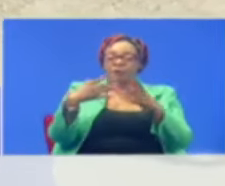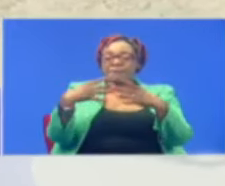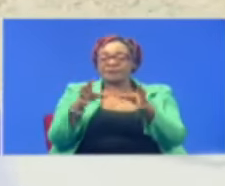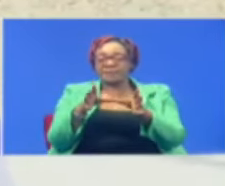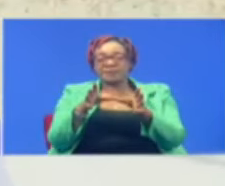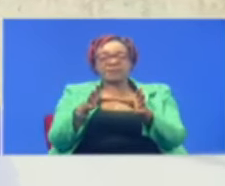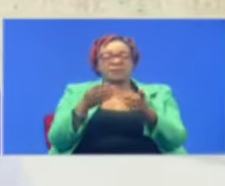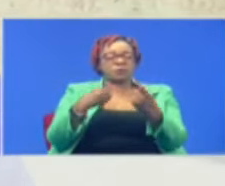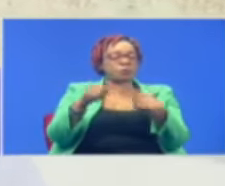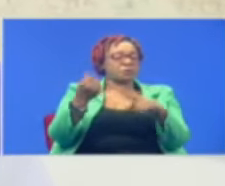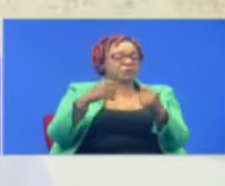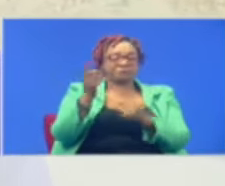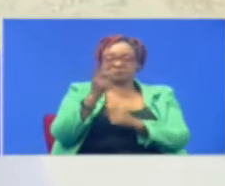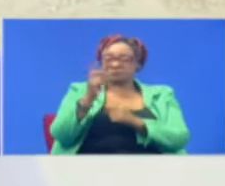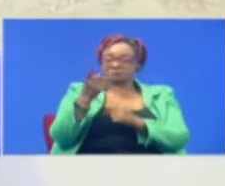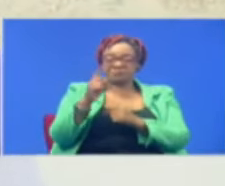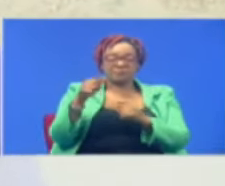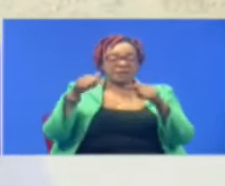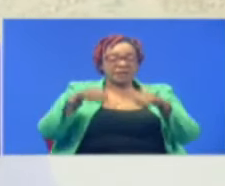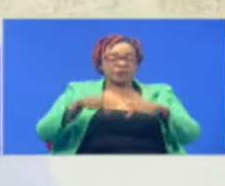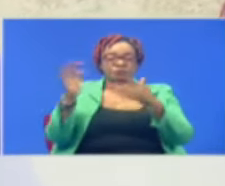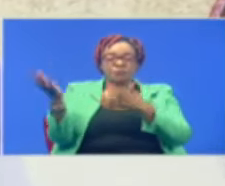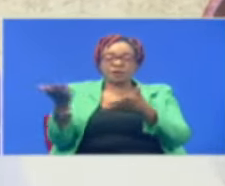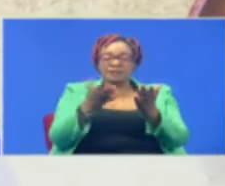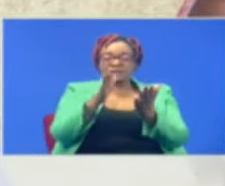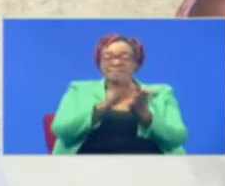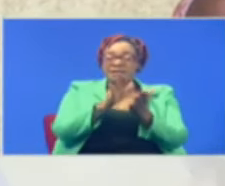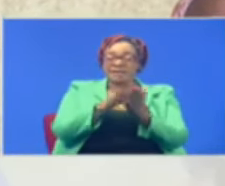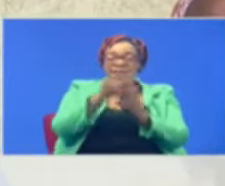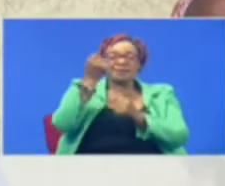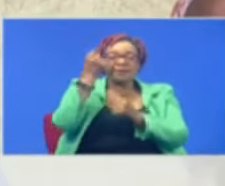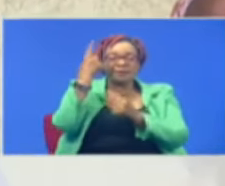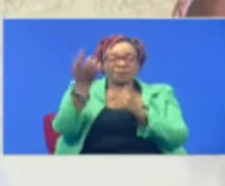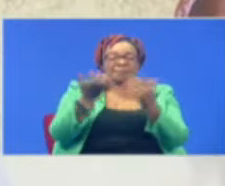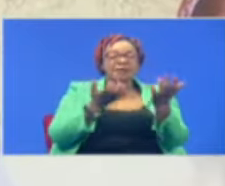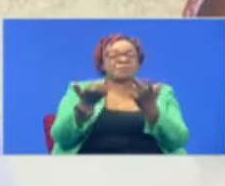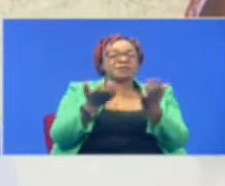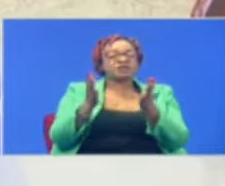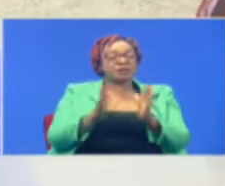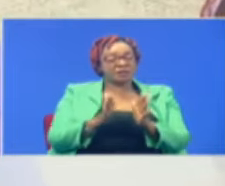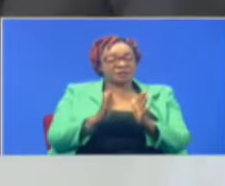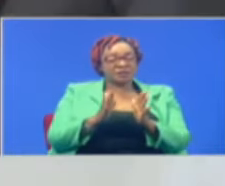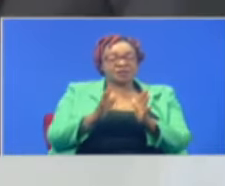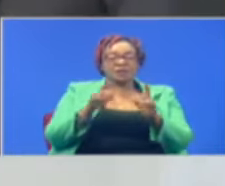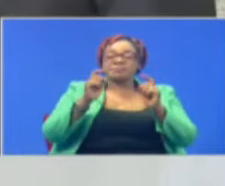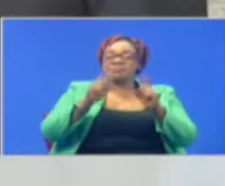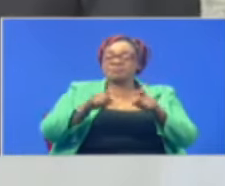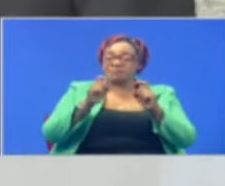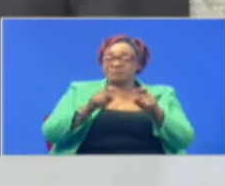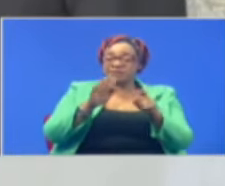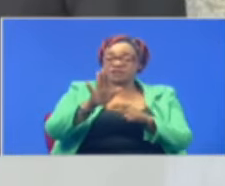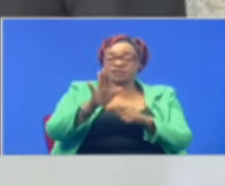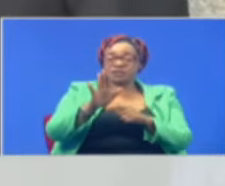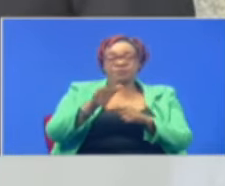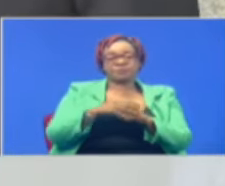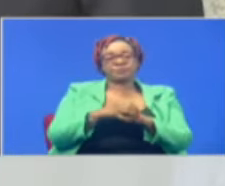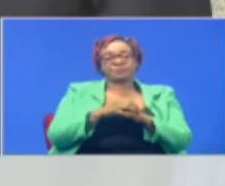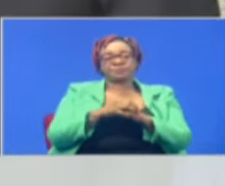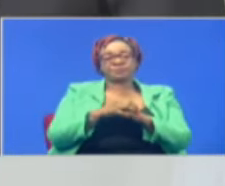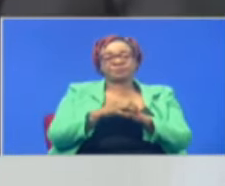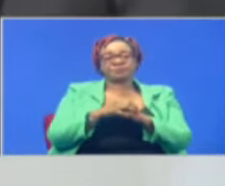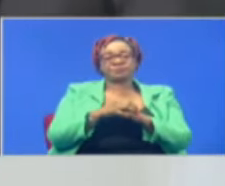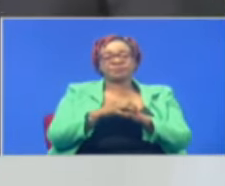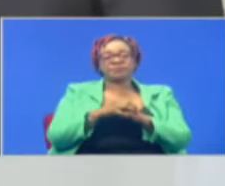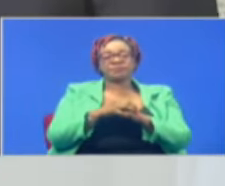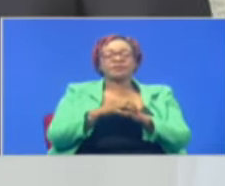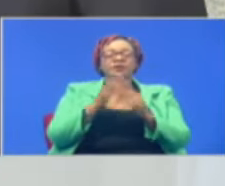leo tumewaletea ile banki inaelewa mwenye biashara mahitaji yenu. I want to say that this is really a